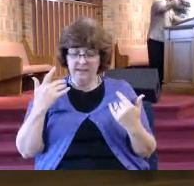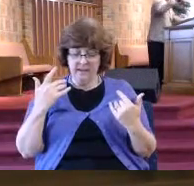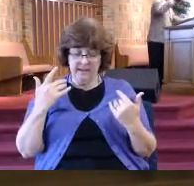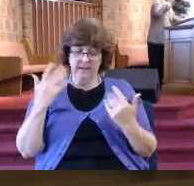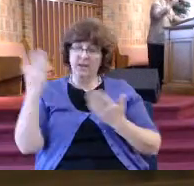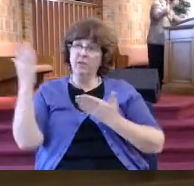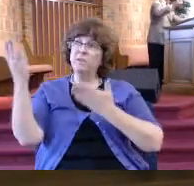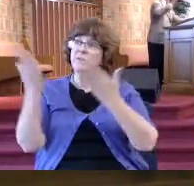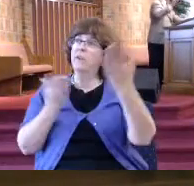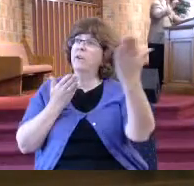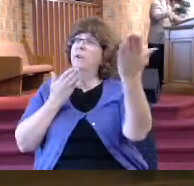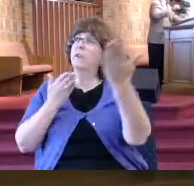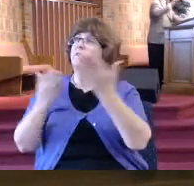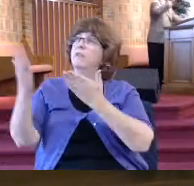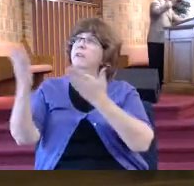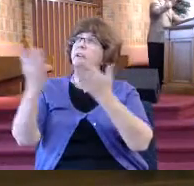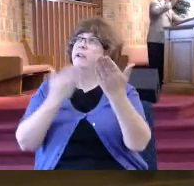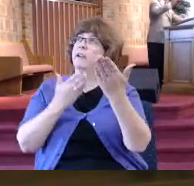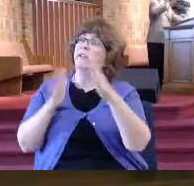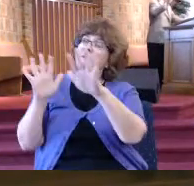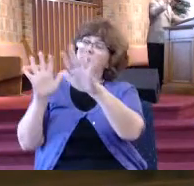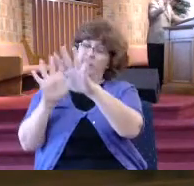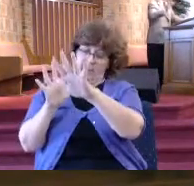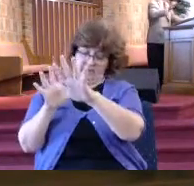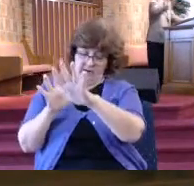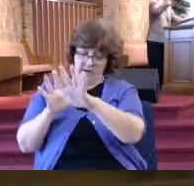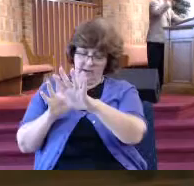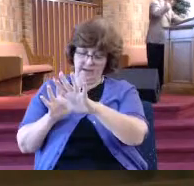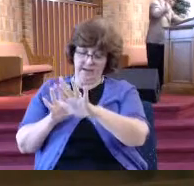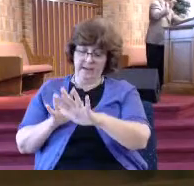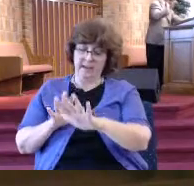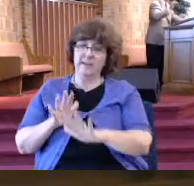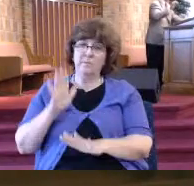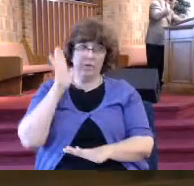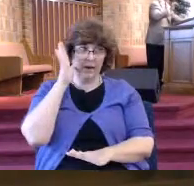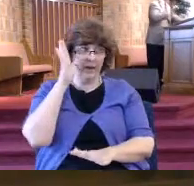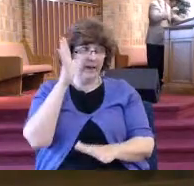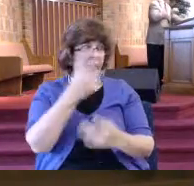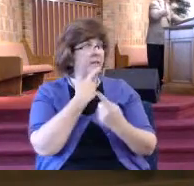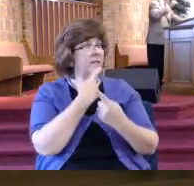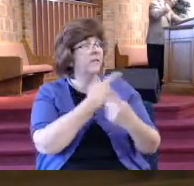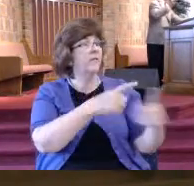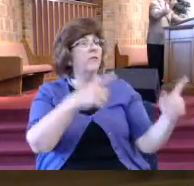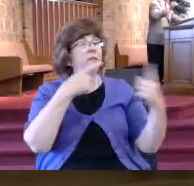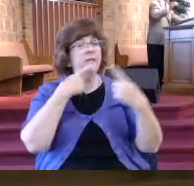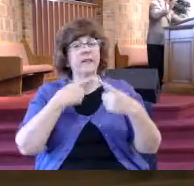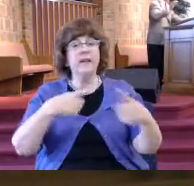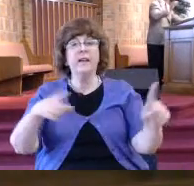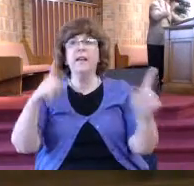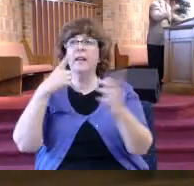voice. Him serve with fear, His praise